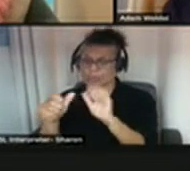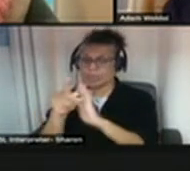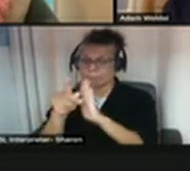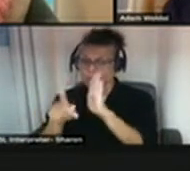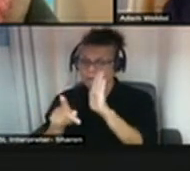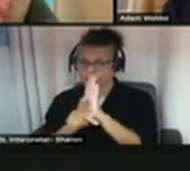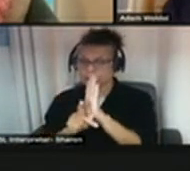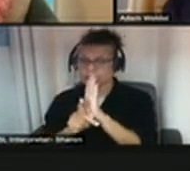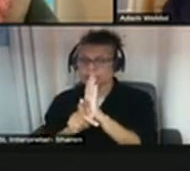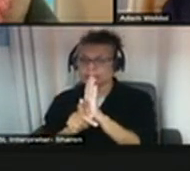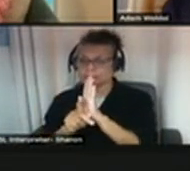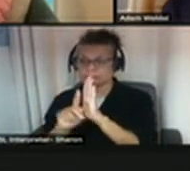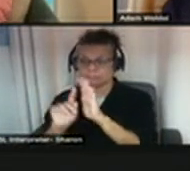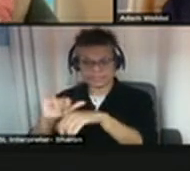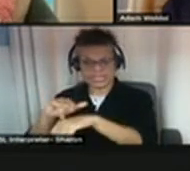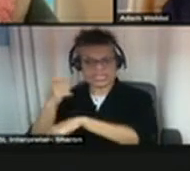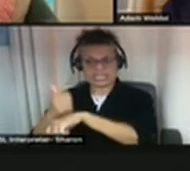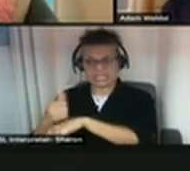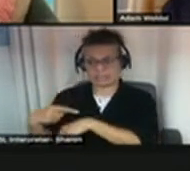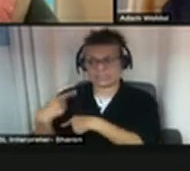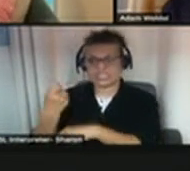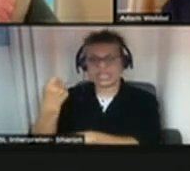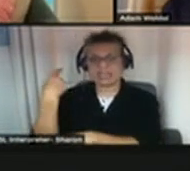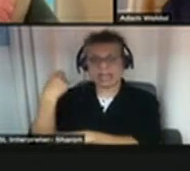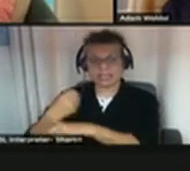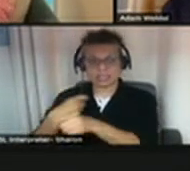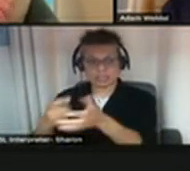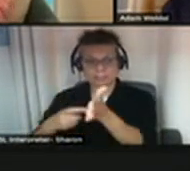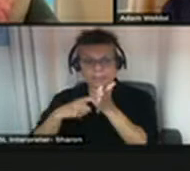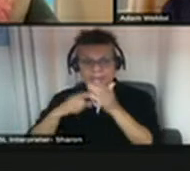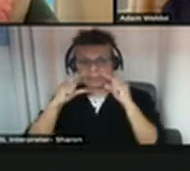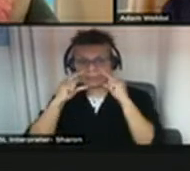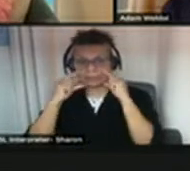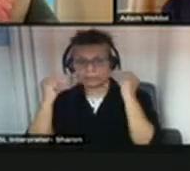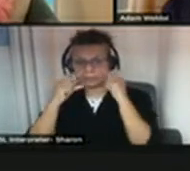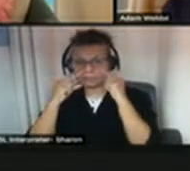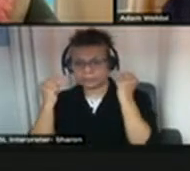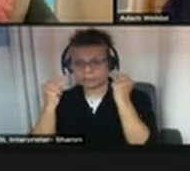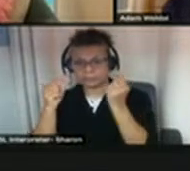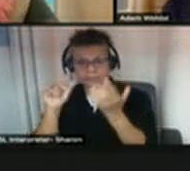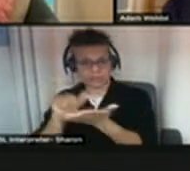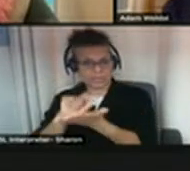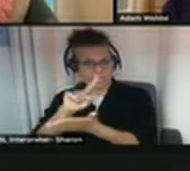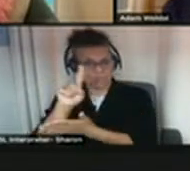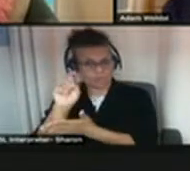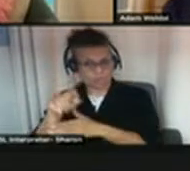that we have had in place since last year. So that is the question tonight. Do